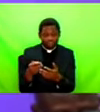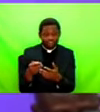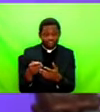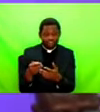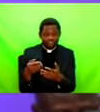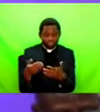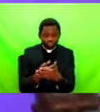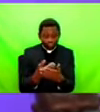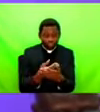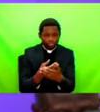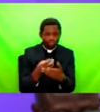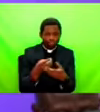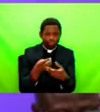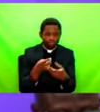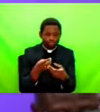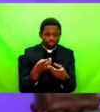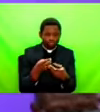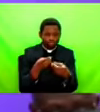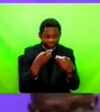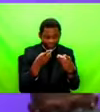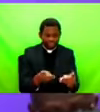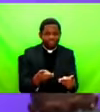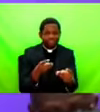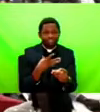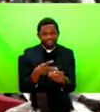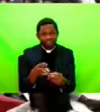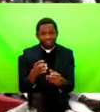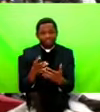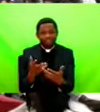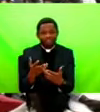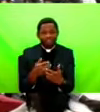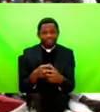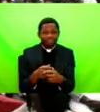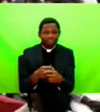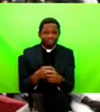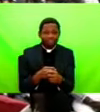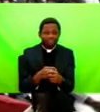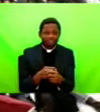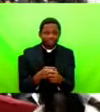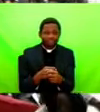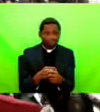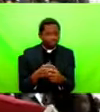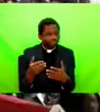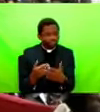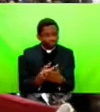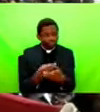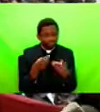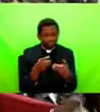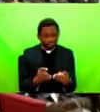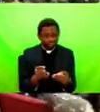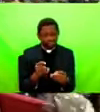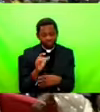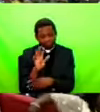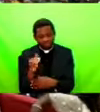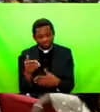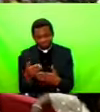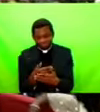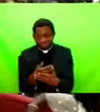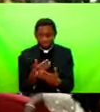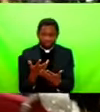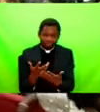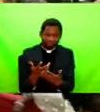here, and the Executive Council members will join them. So the new directors, the five ministry